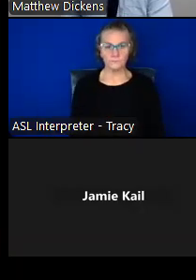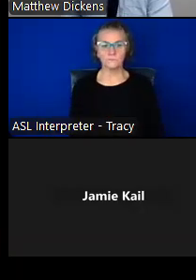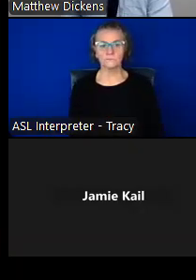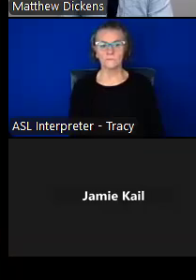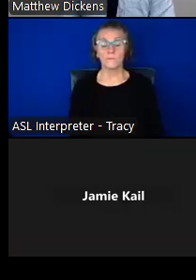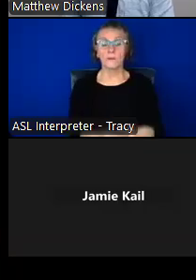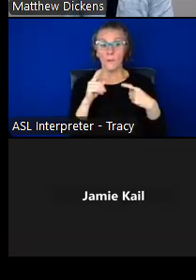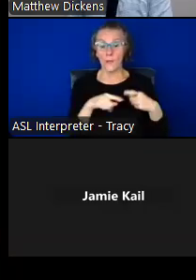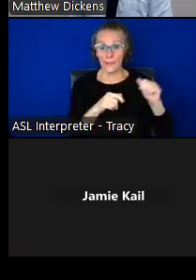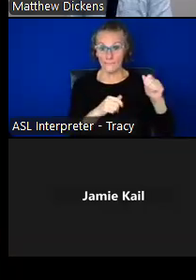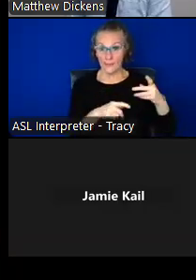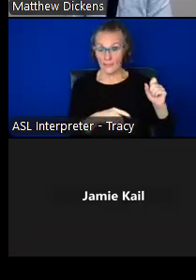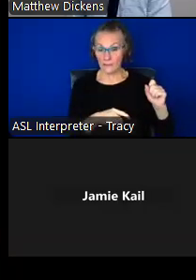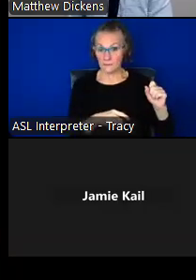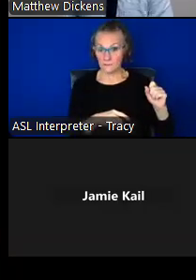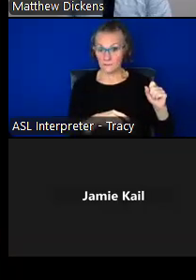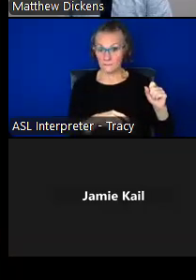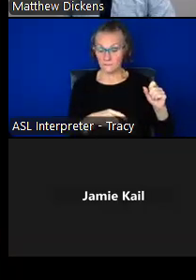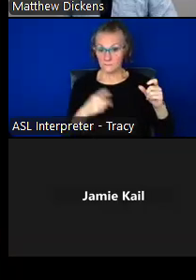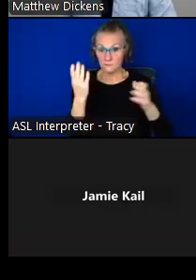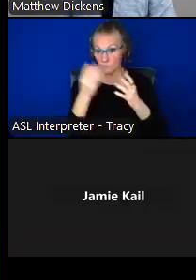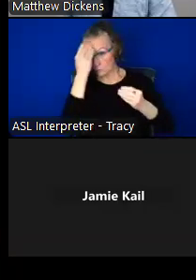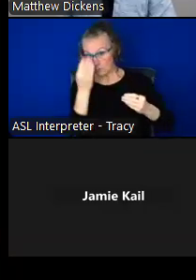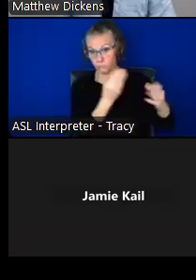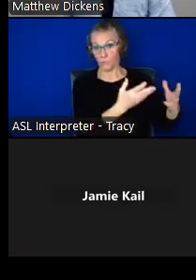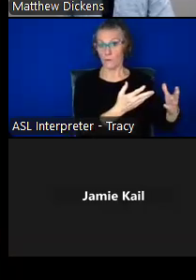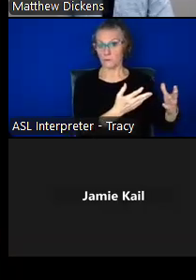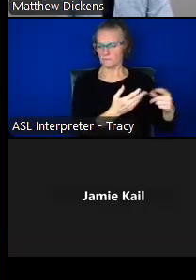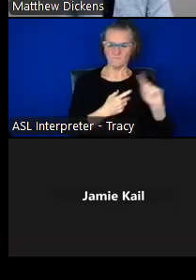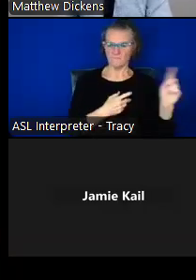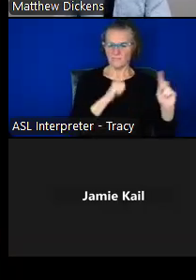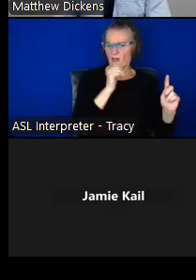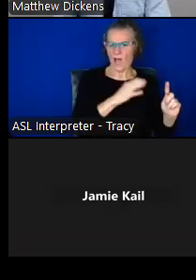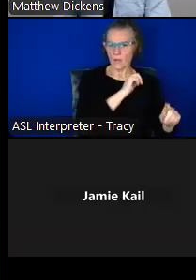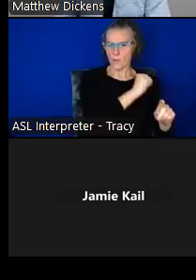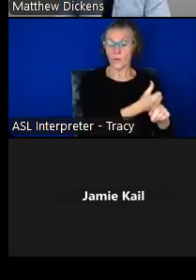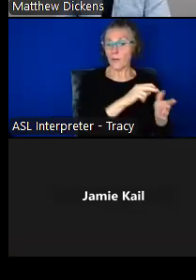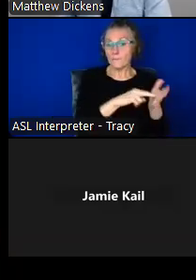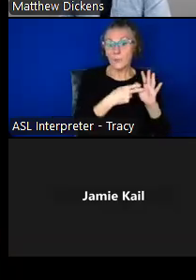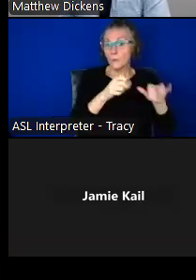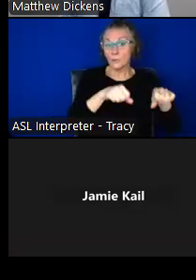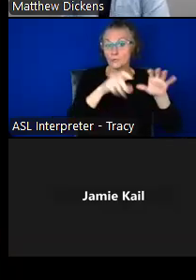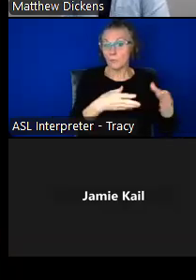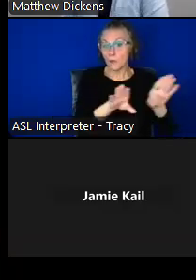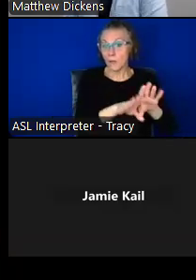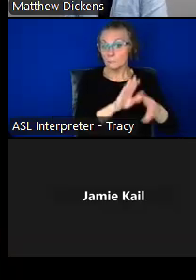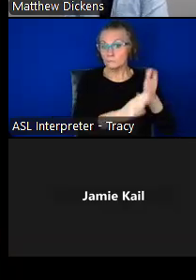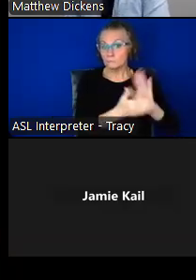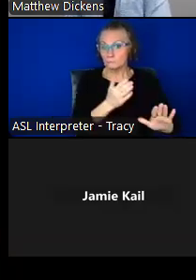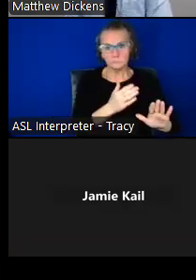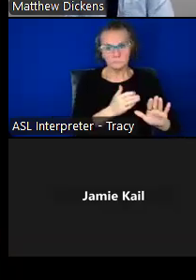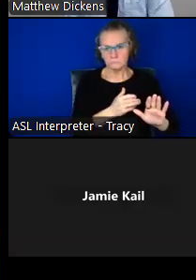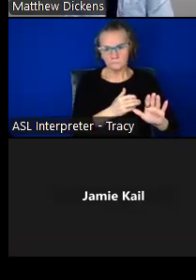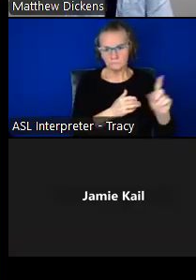So when APS receives an intake that doesn't meet our jurisdiction, though, it doesn't mean we close it out and don't do anything about